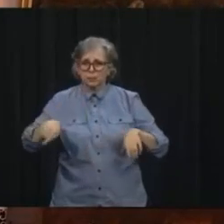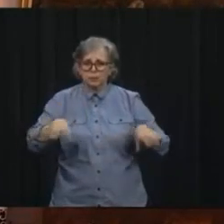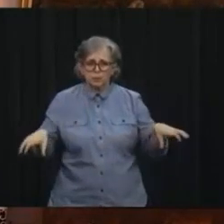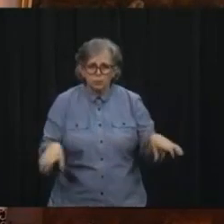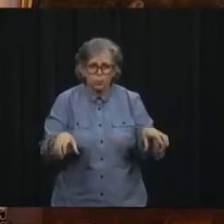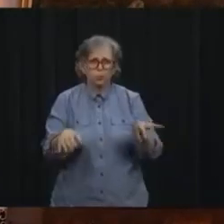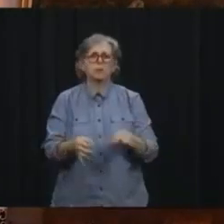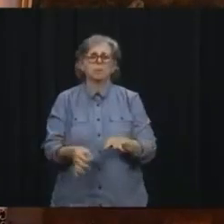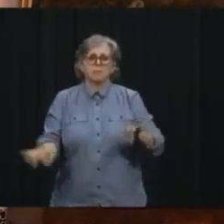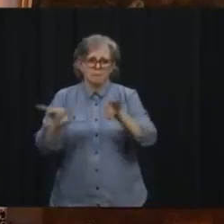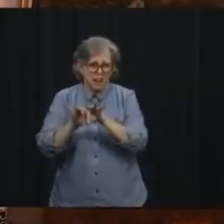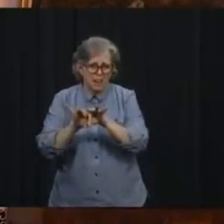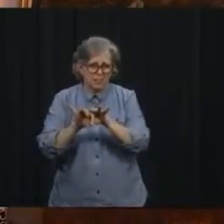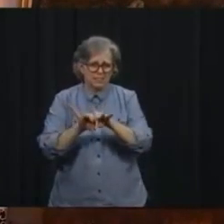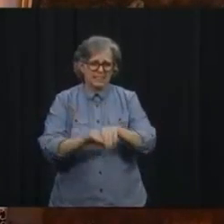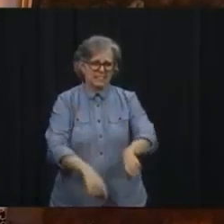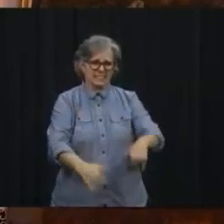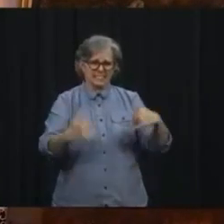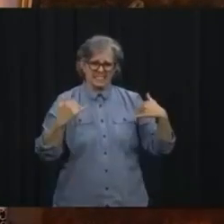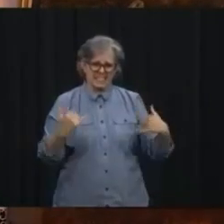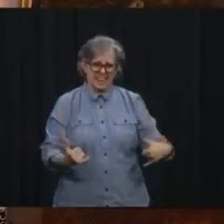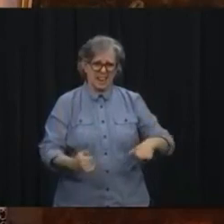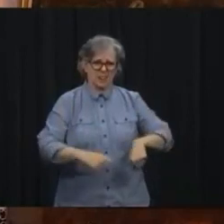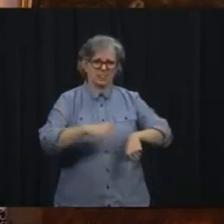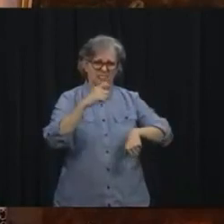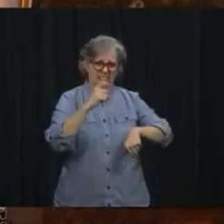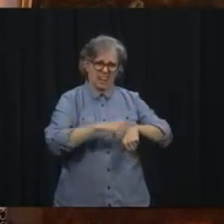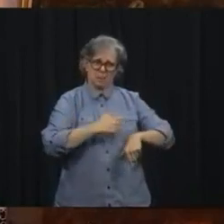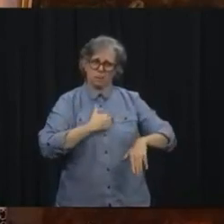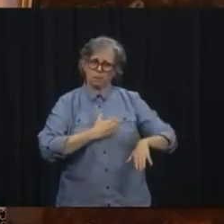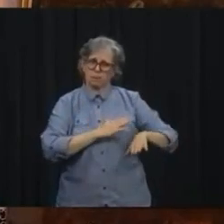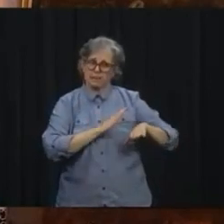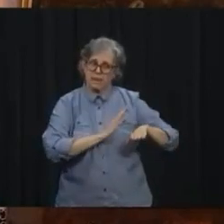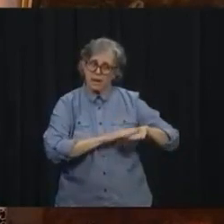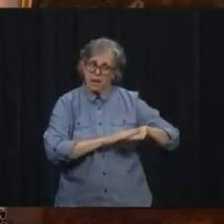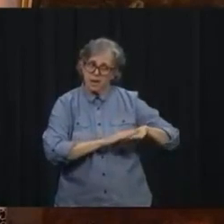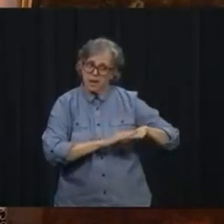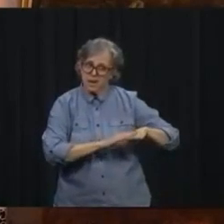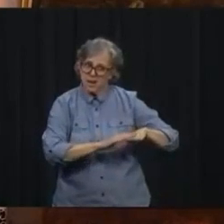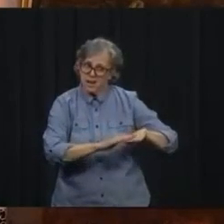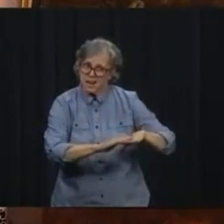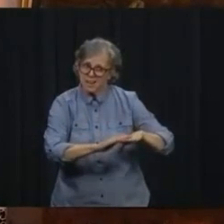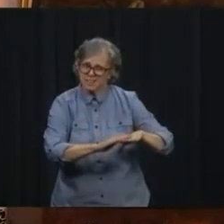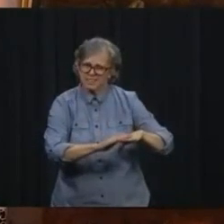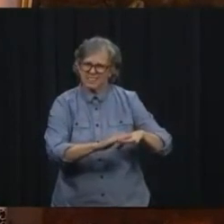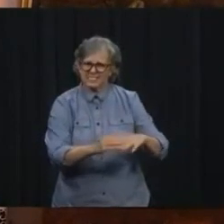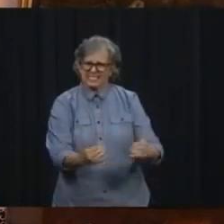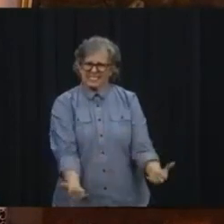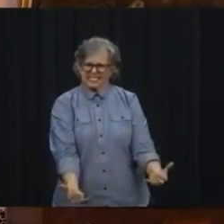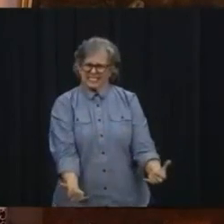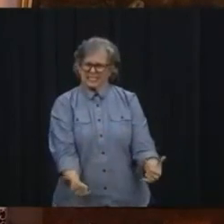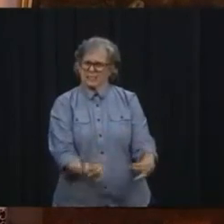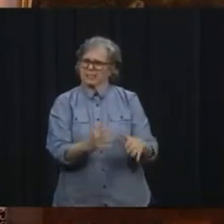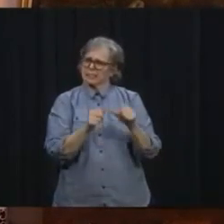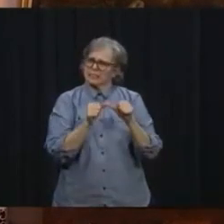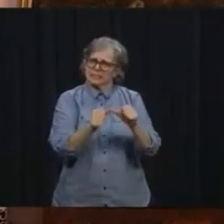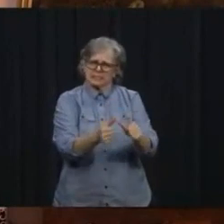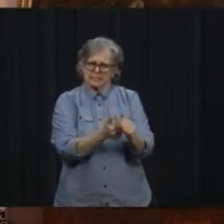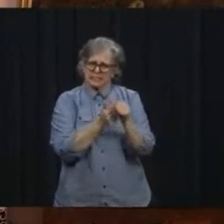go through this. And then we'll be followed with Lori Chris. And I'll say a